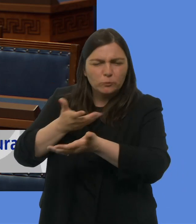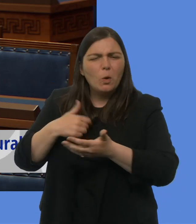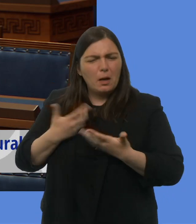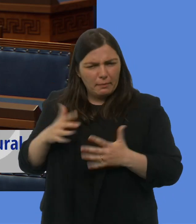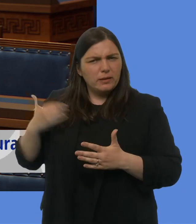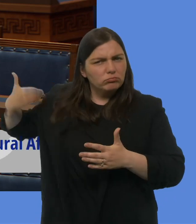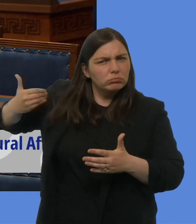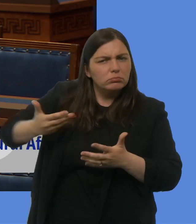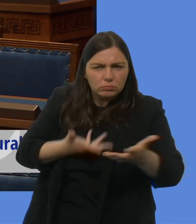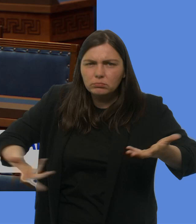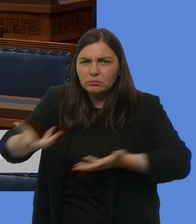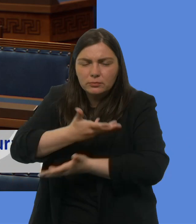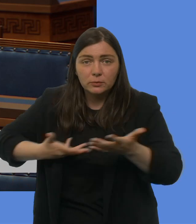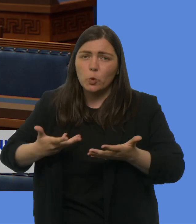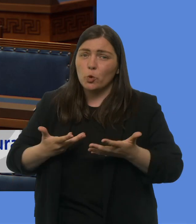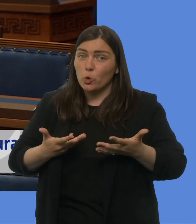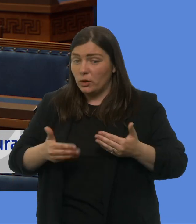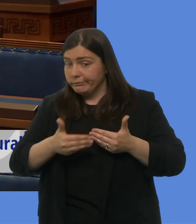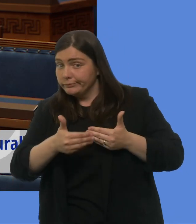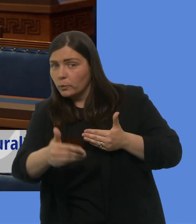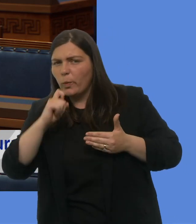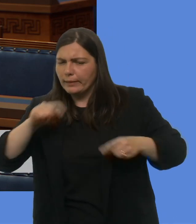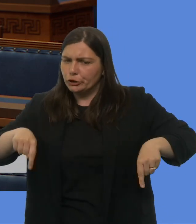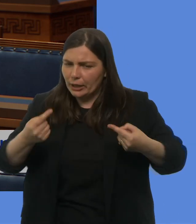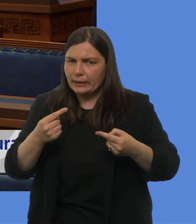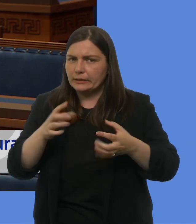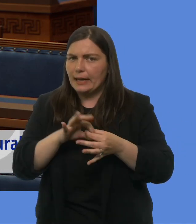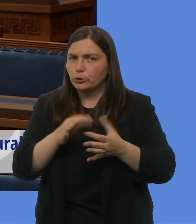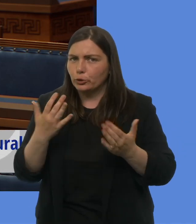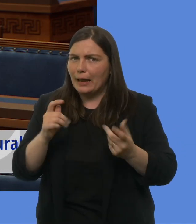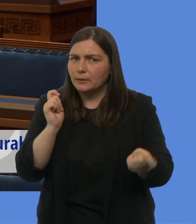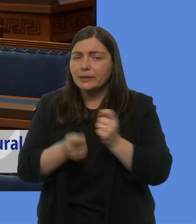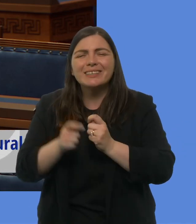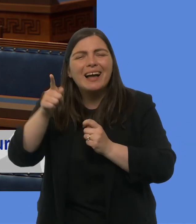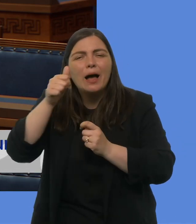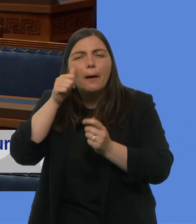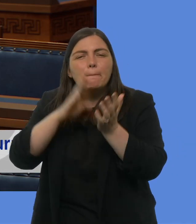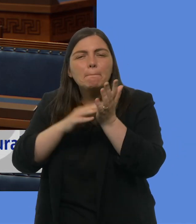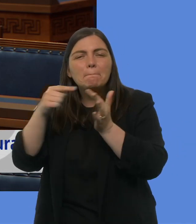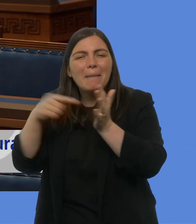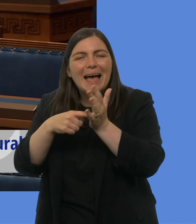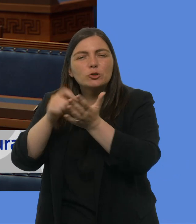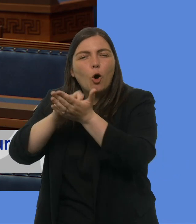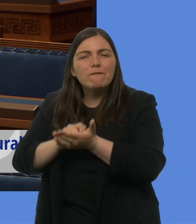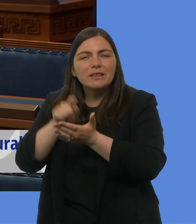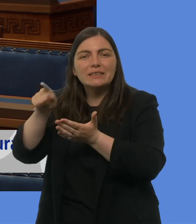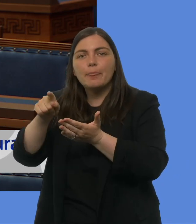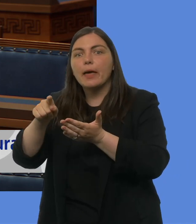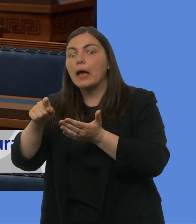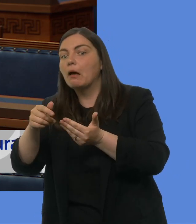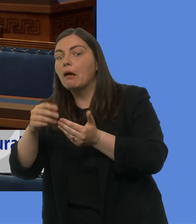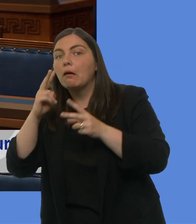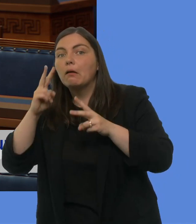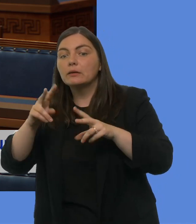significant challenges ahead in relation to climate change. The Met Office projections over the years and decades ahead are